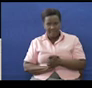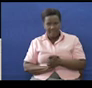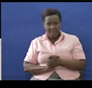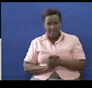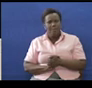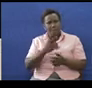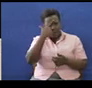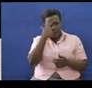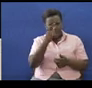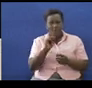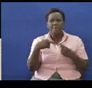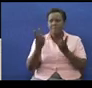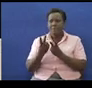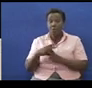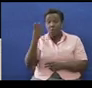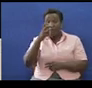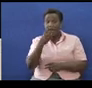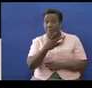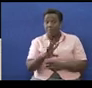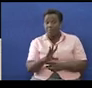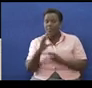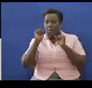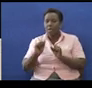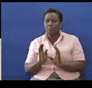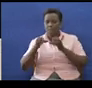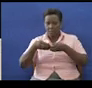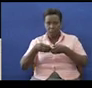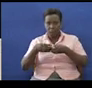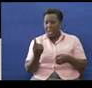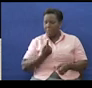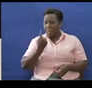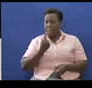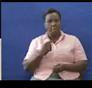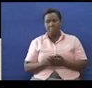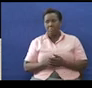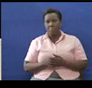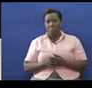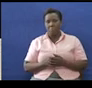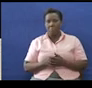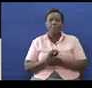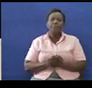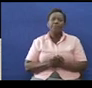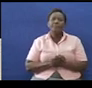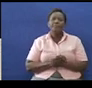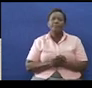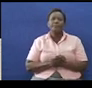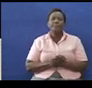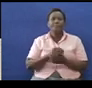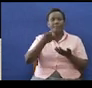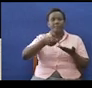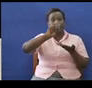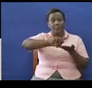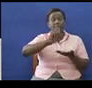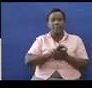water. You may fetch water according to your level. And I hope that you will go in a group, not alone.